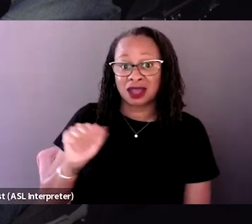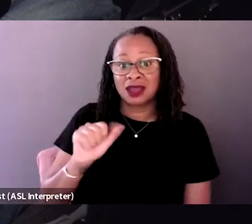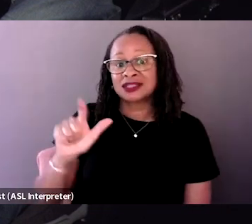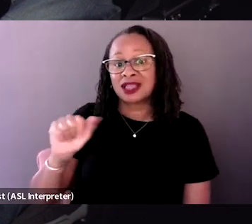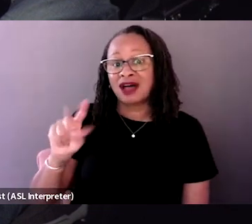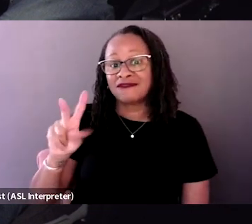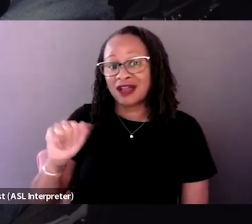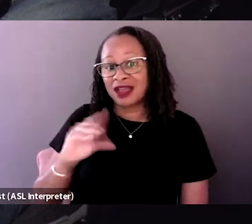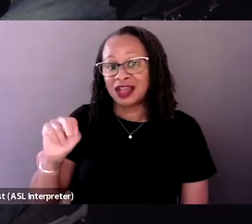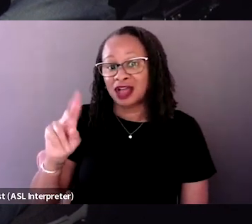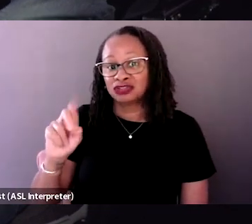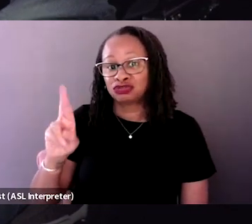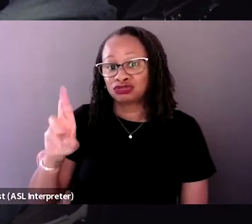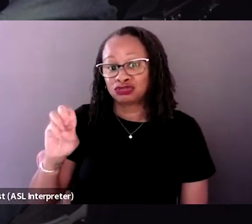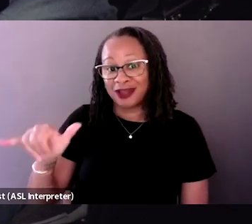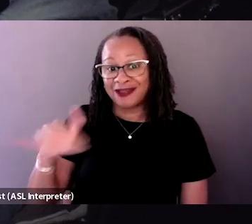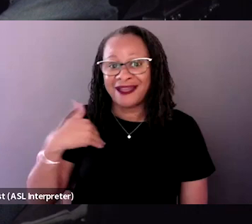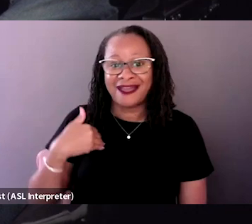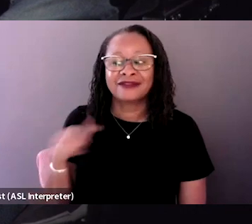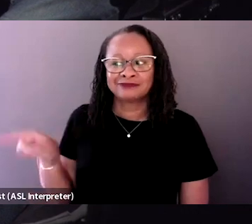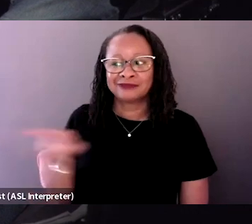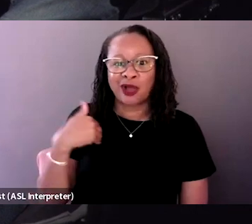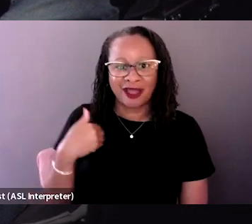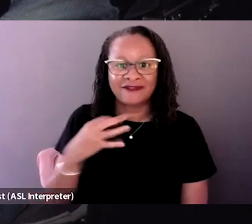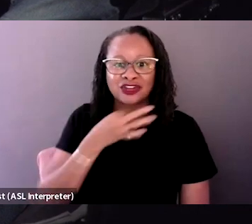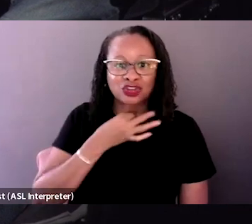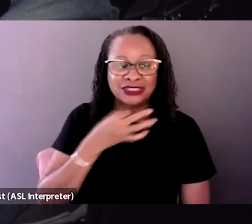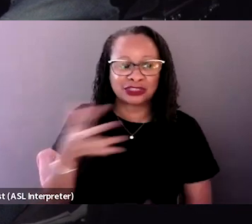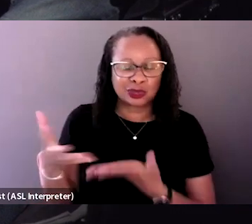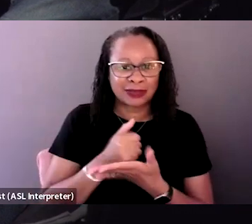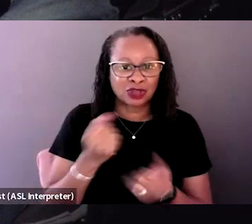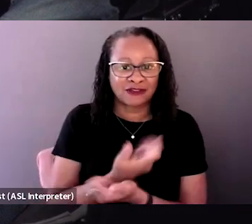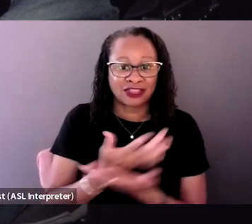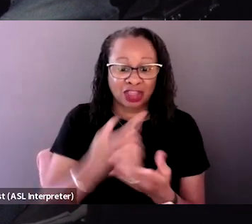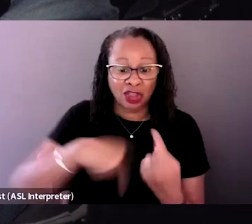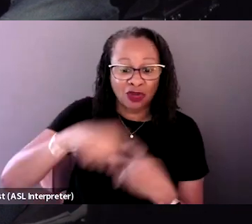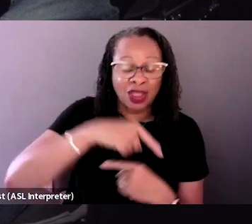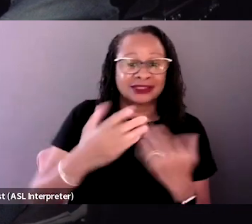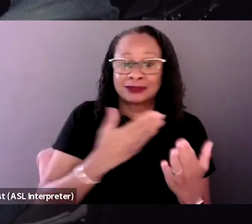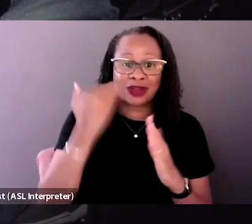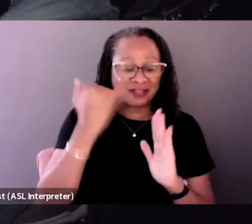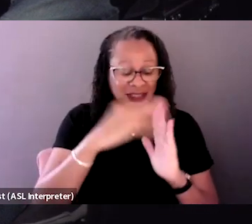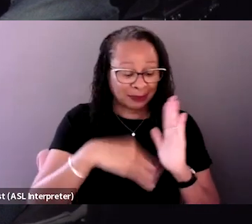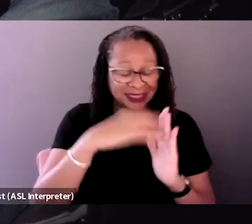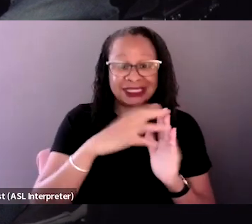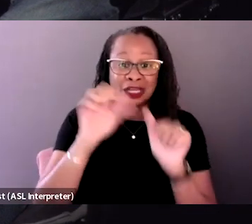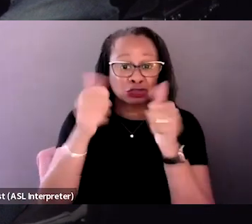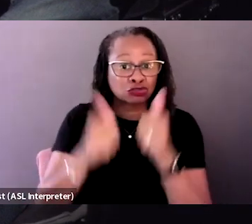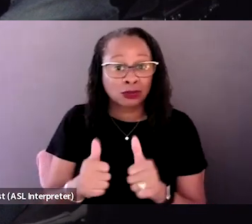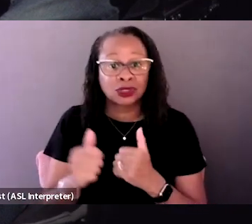Anya, Slava, and Andrey have, which is curiosity to capture everything around them in one way or another, whether it's in a painting